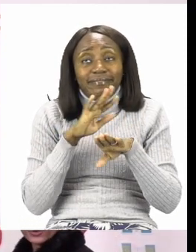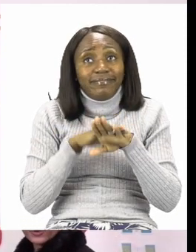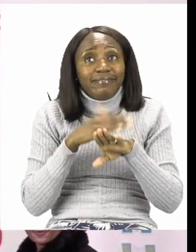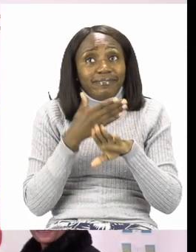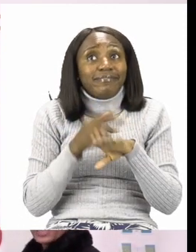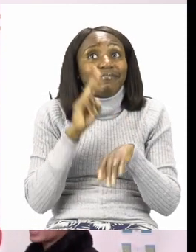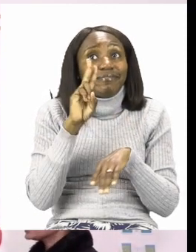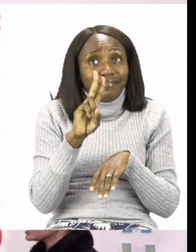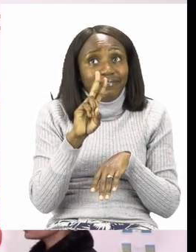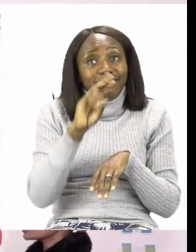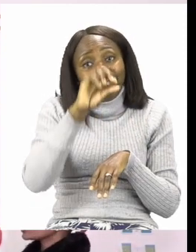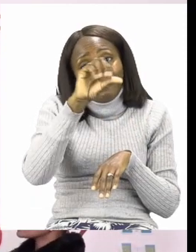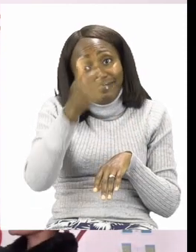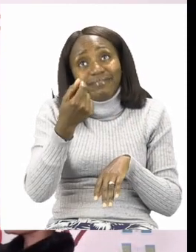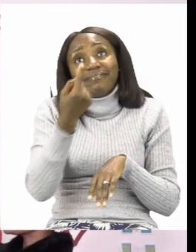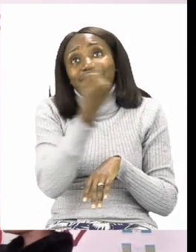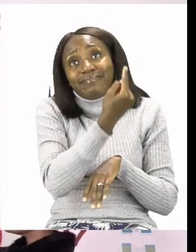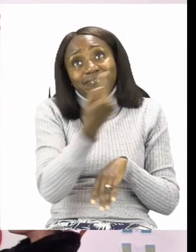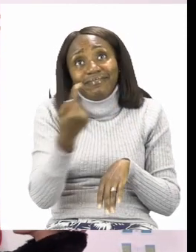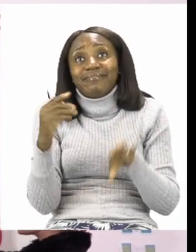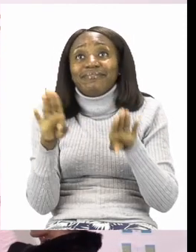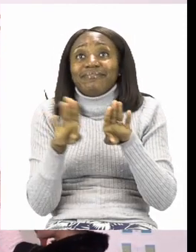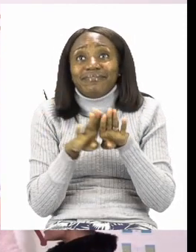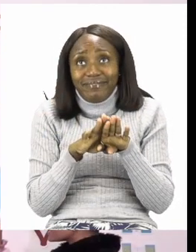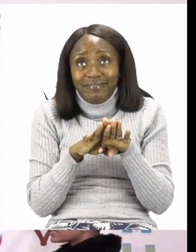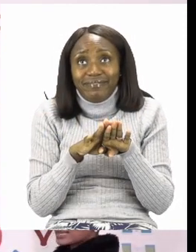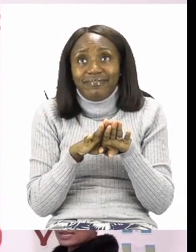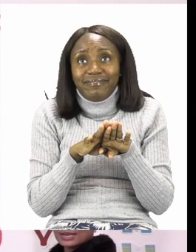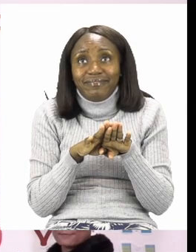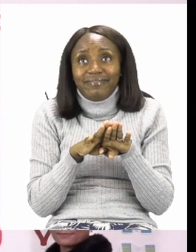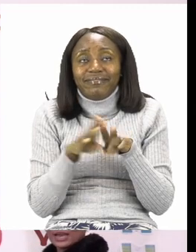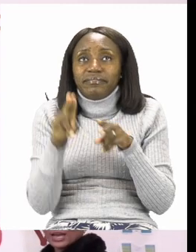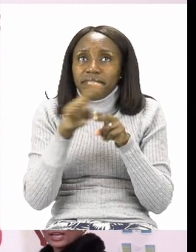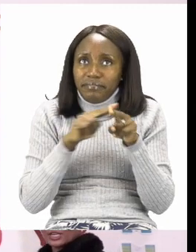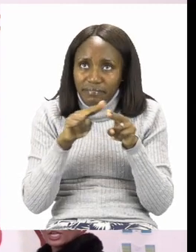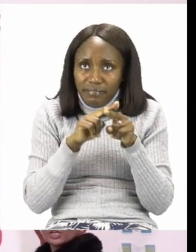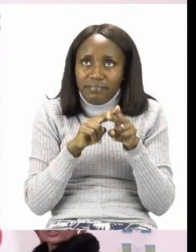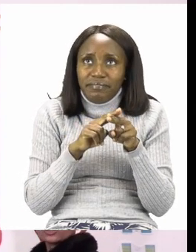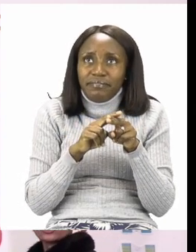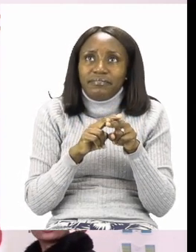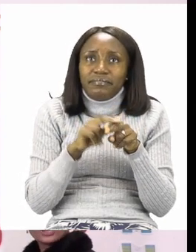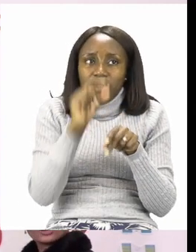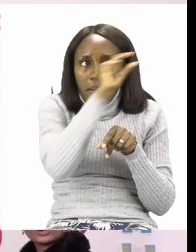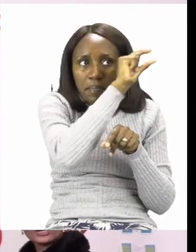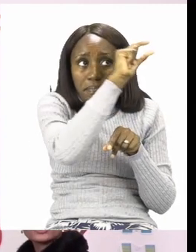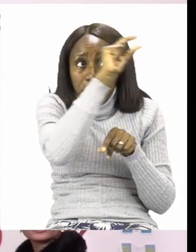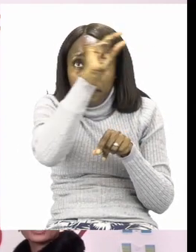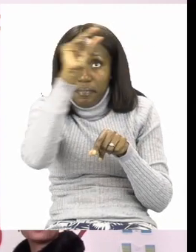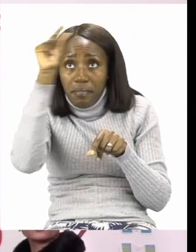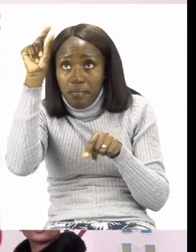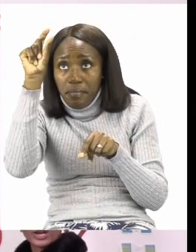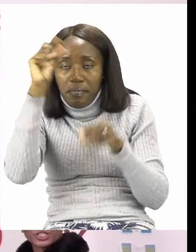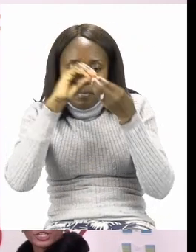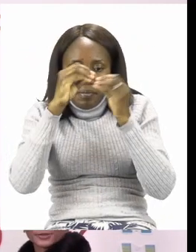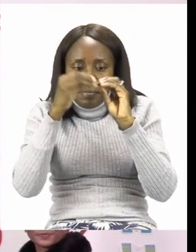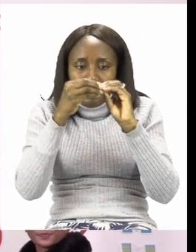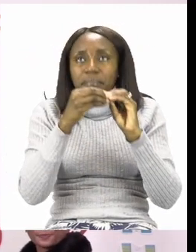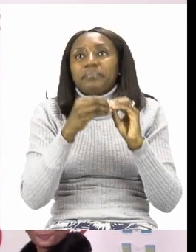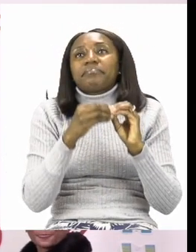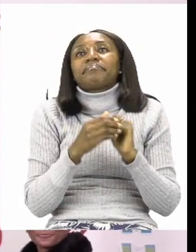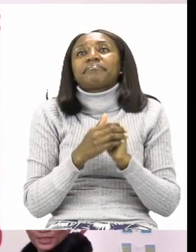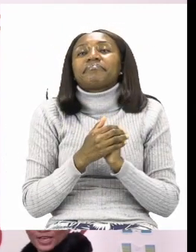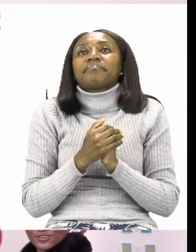with you and then we are going to use this number line to do our